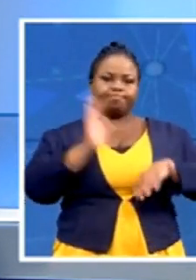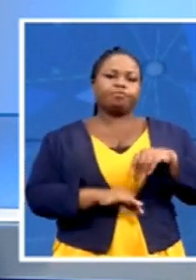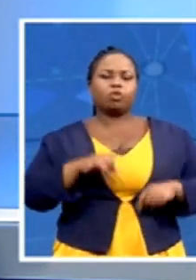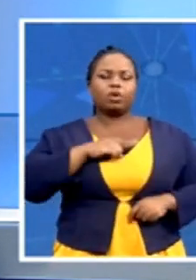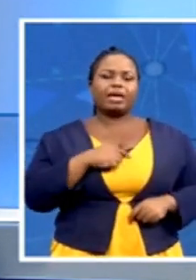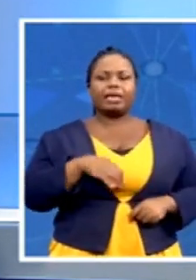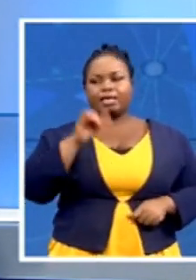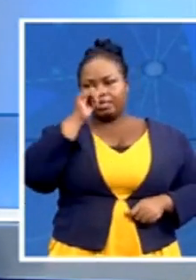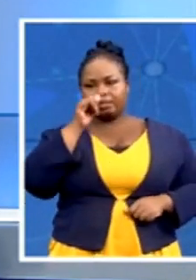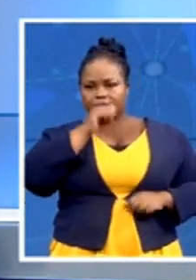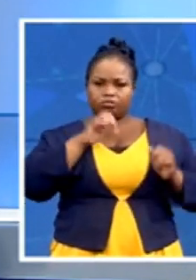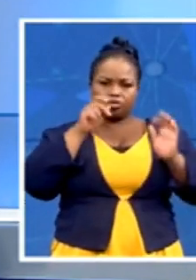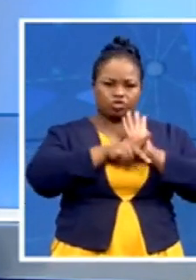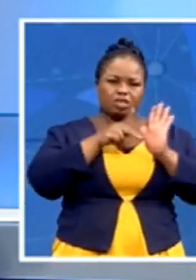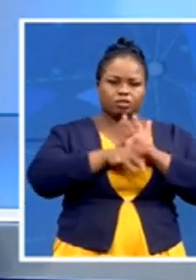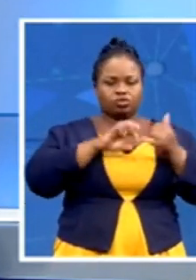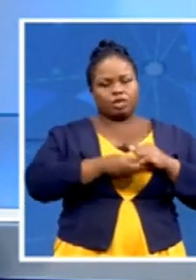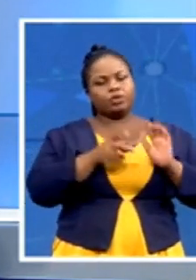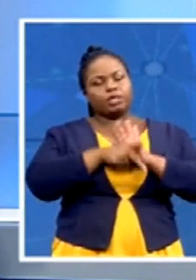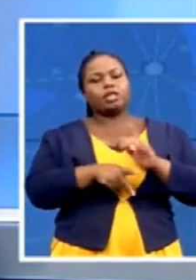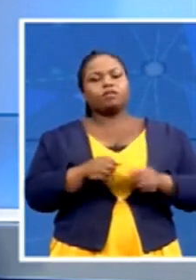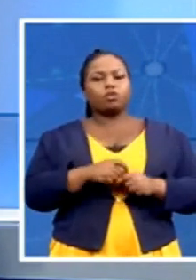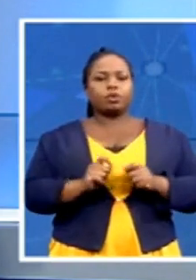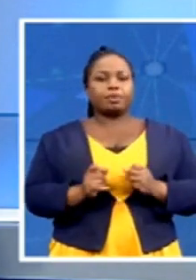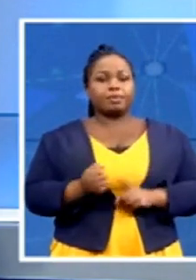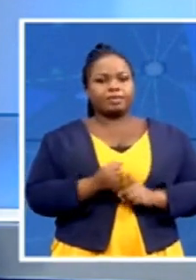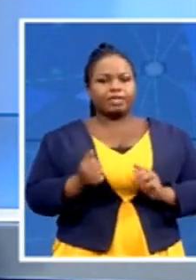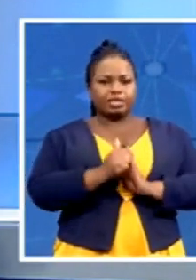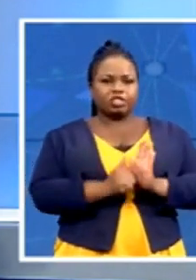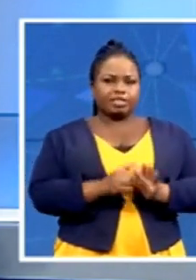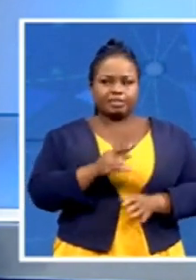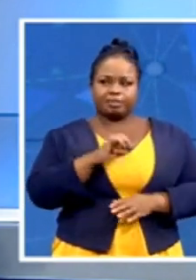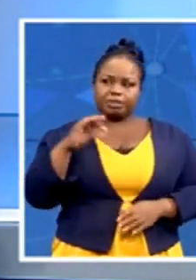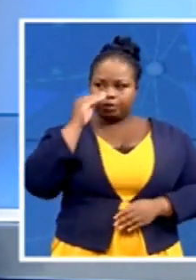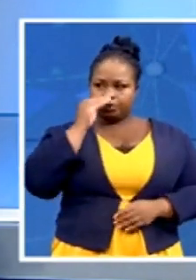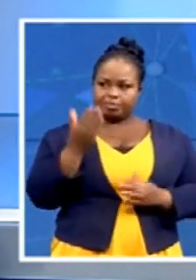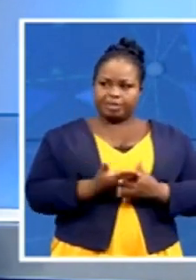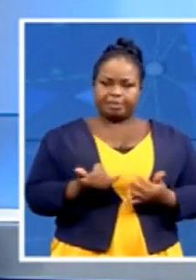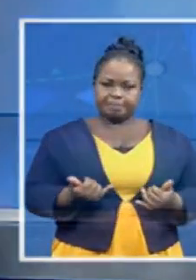as well as torture. This is the agenda on SABC News. Let's take a quick break. We'll be back shortly.